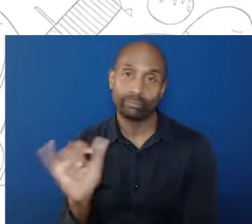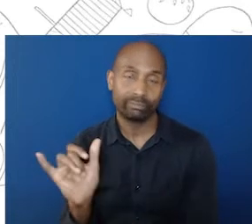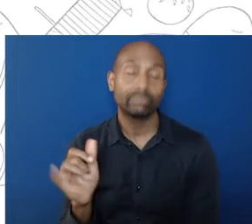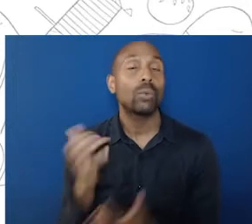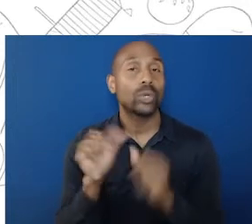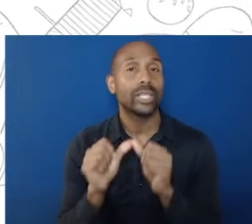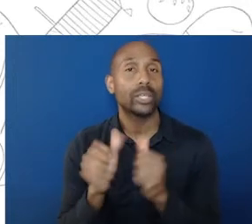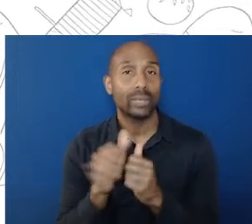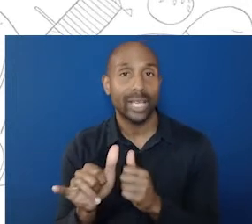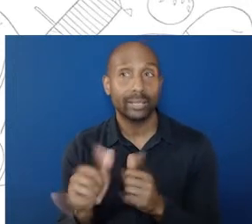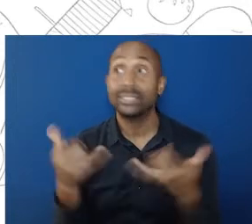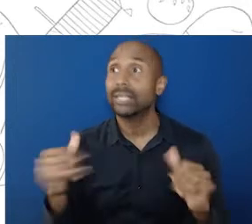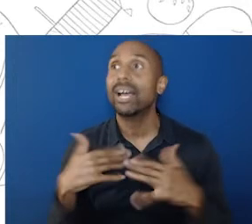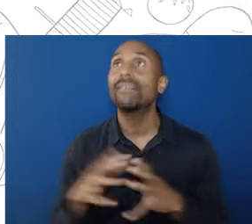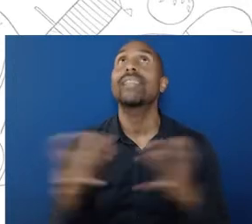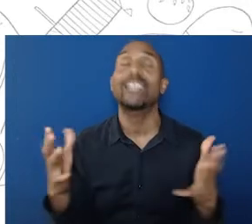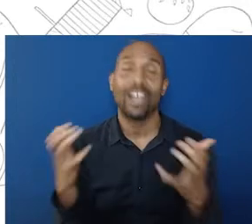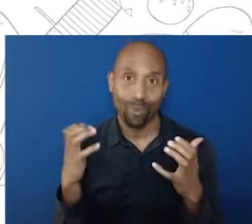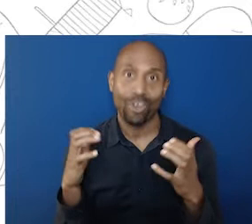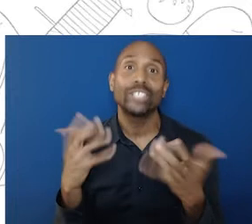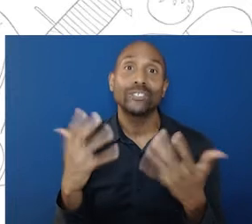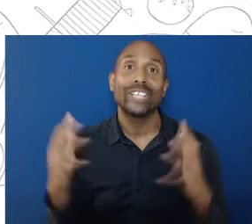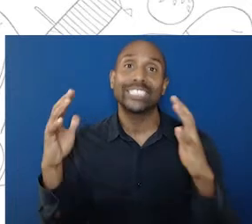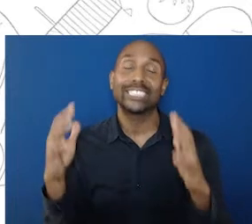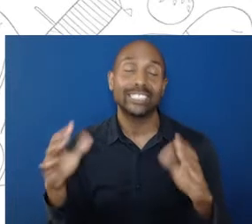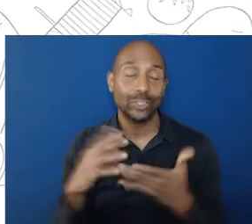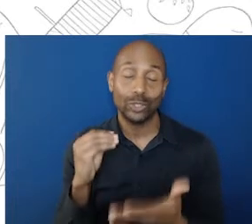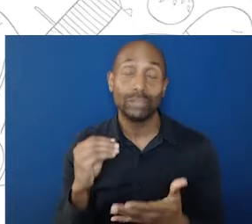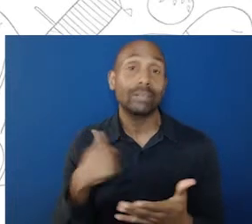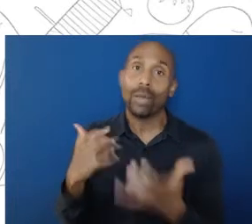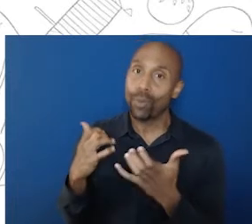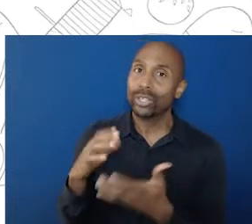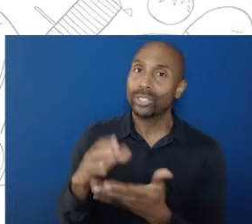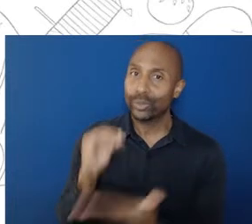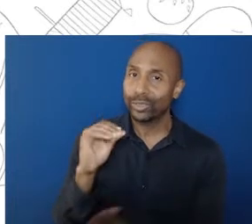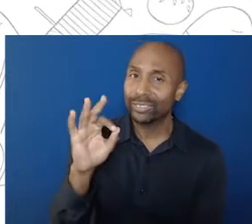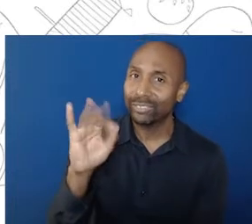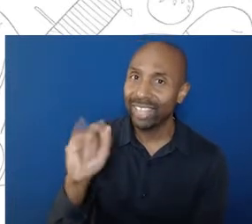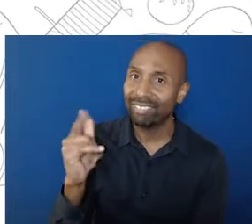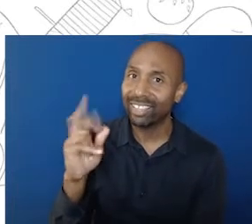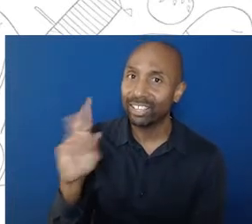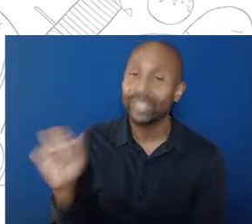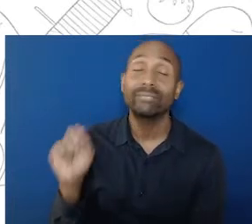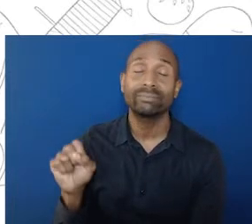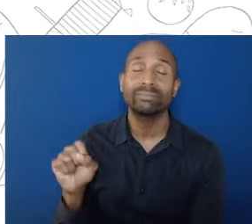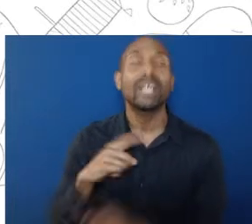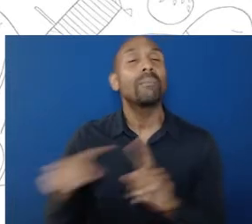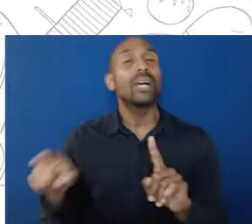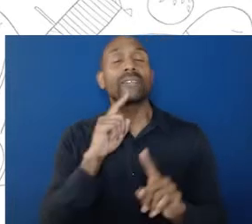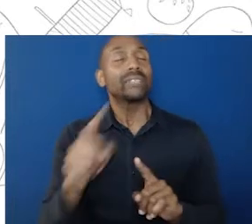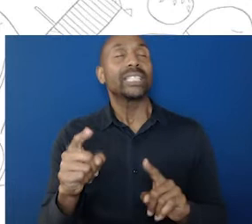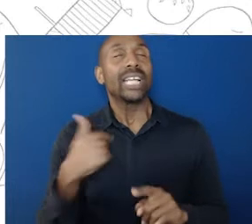continuing with that. I still have so much I want to do. I would love to learn filigree, but more broadly, I really want